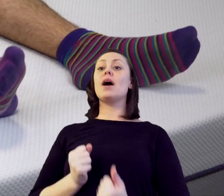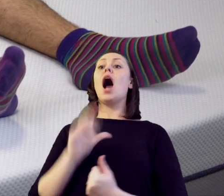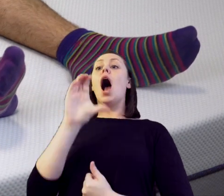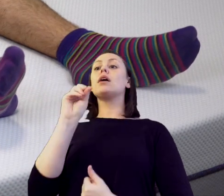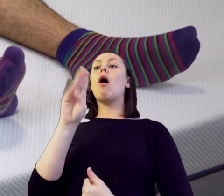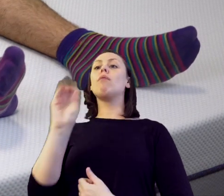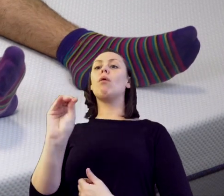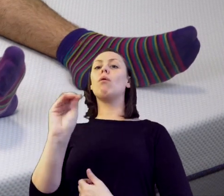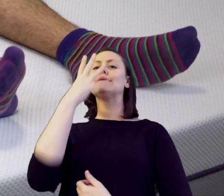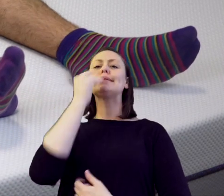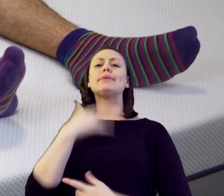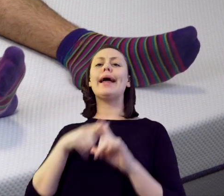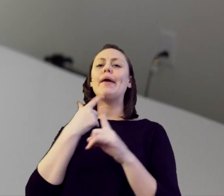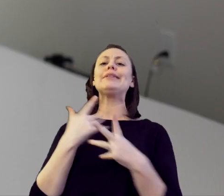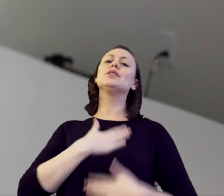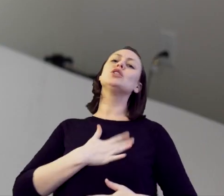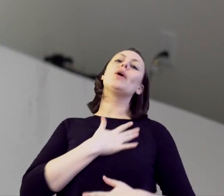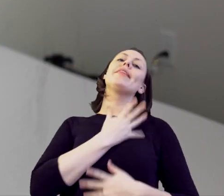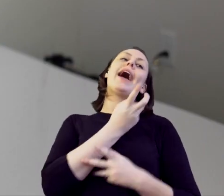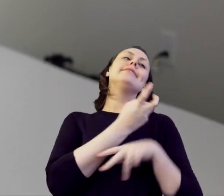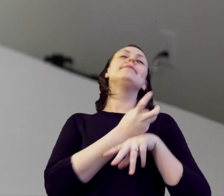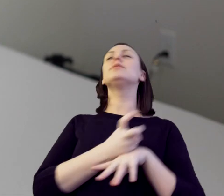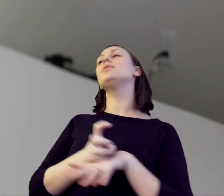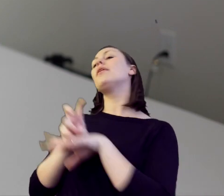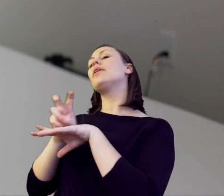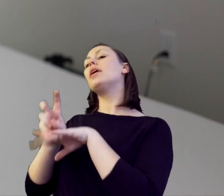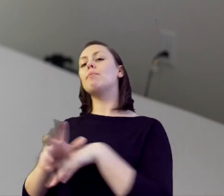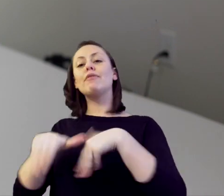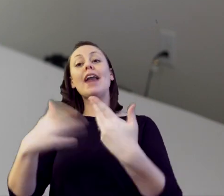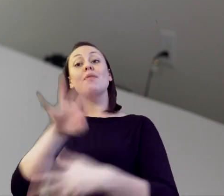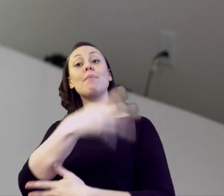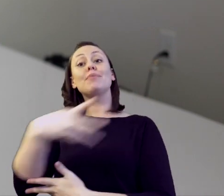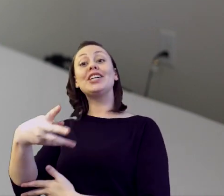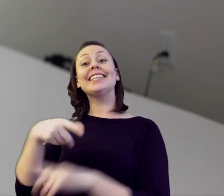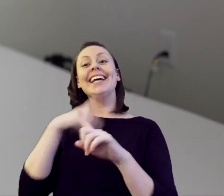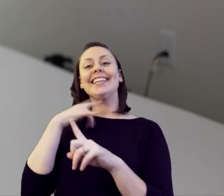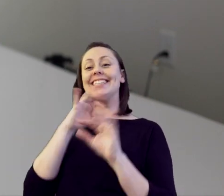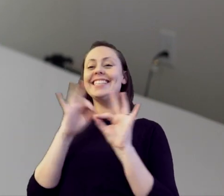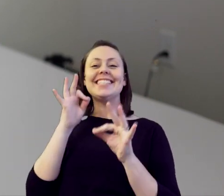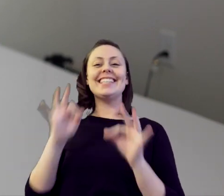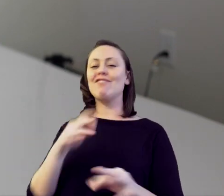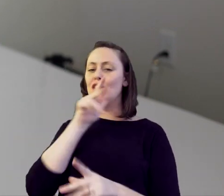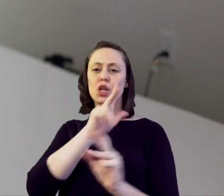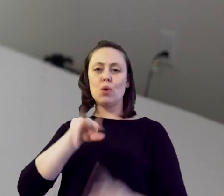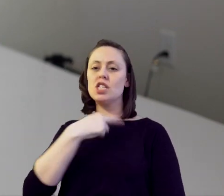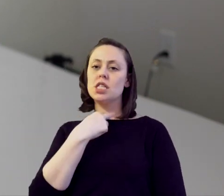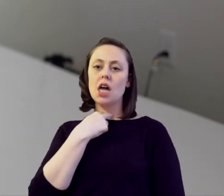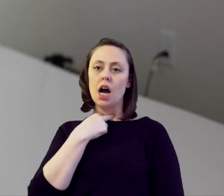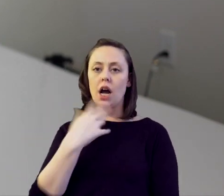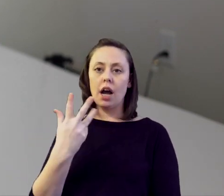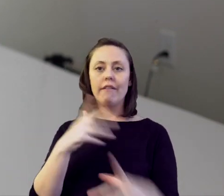sleepers will enjoy the ease of transition provided by the Purple grid. There's definitely no stuck in the mud feeling